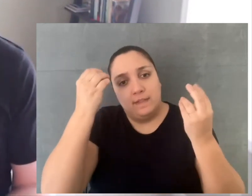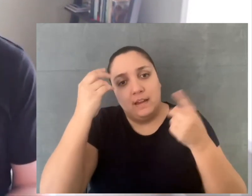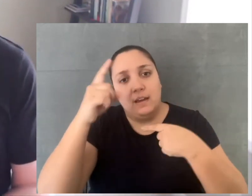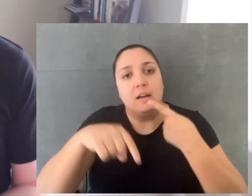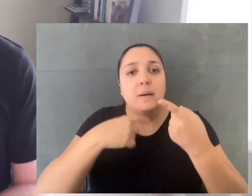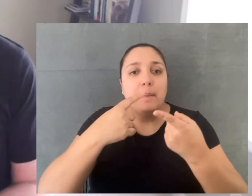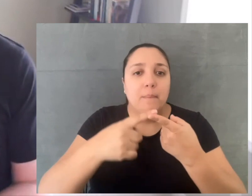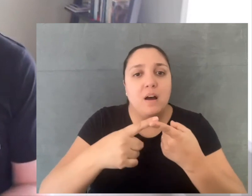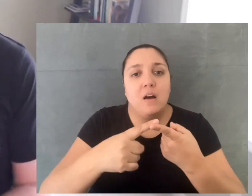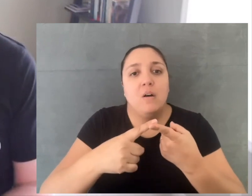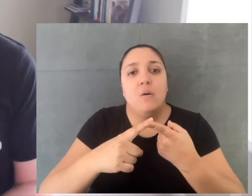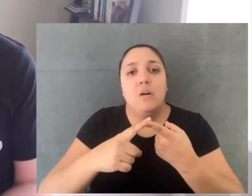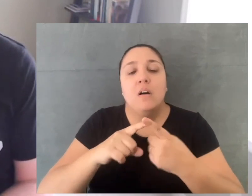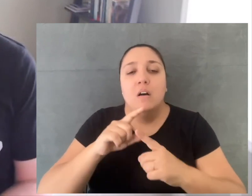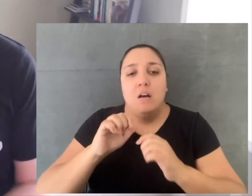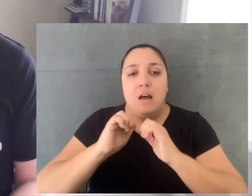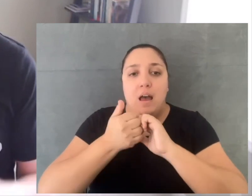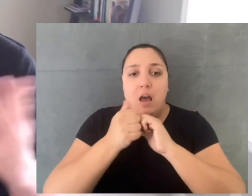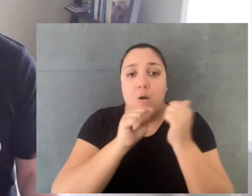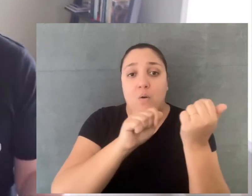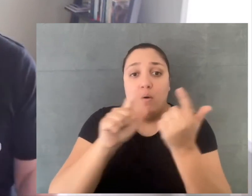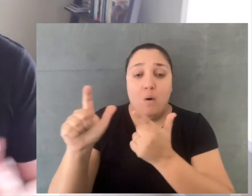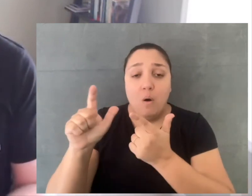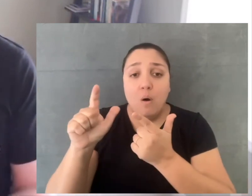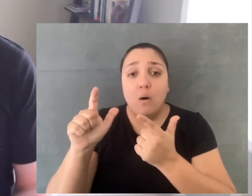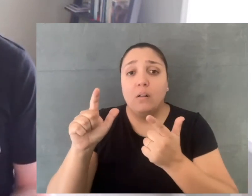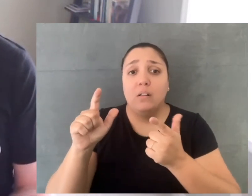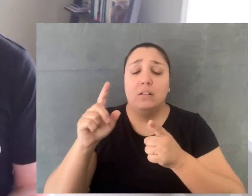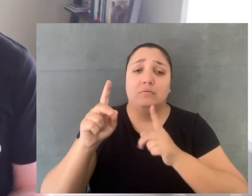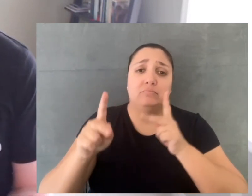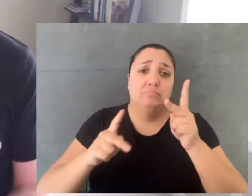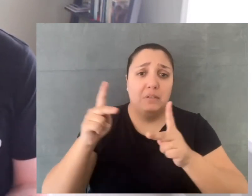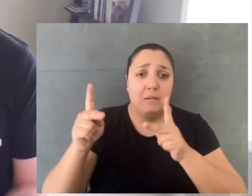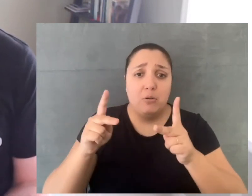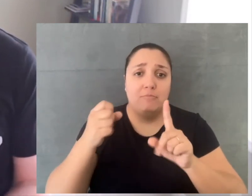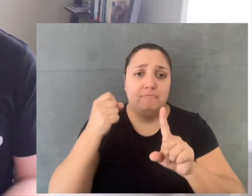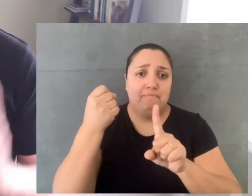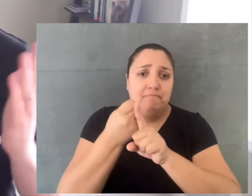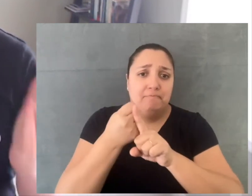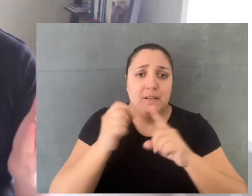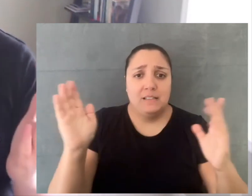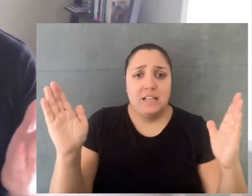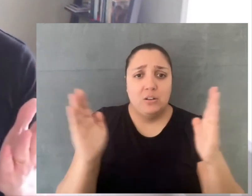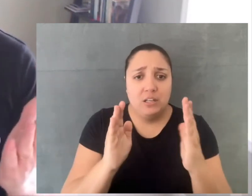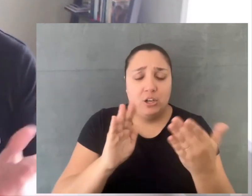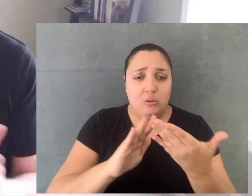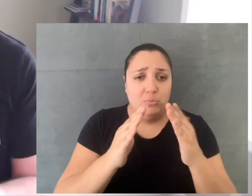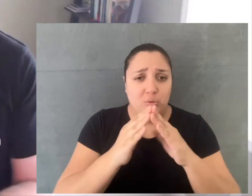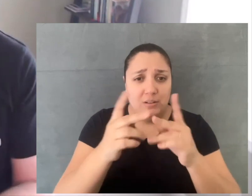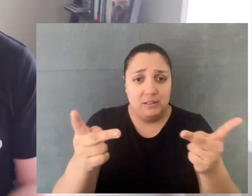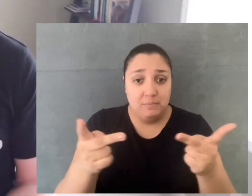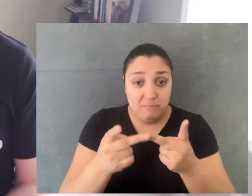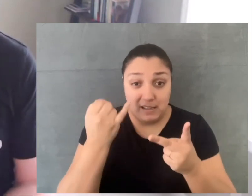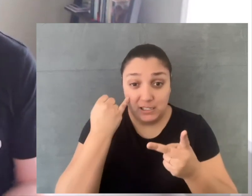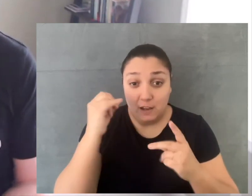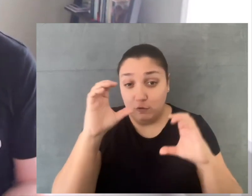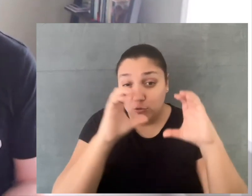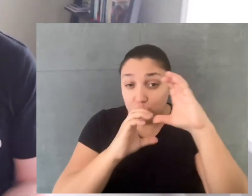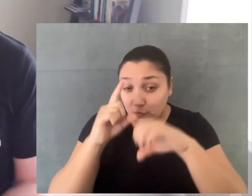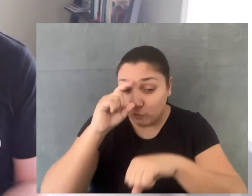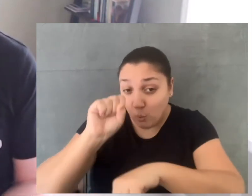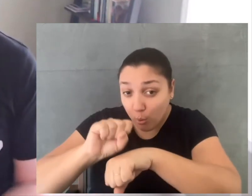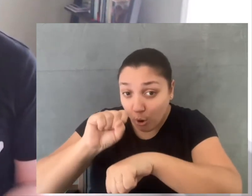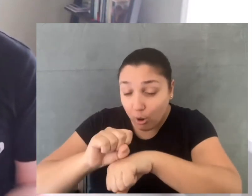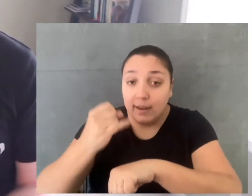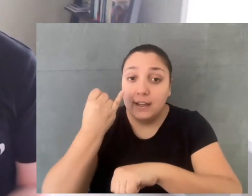about all the people who've been impacted by downsizings in the community space. If you are in a job search and you